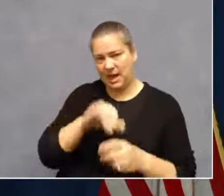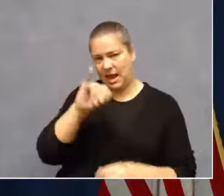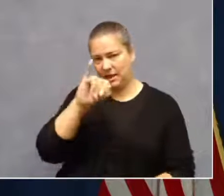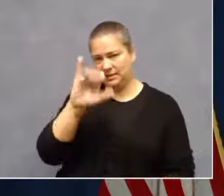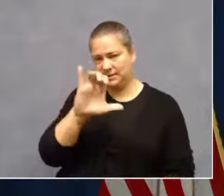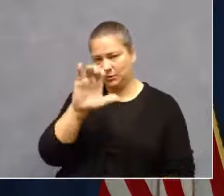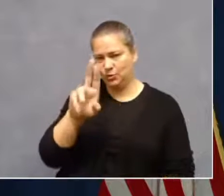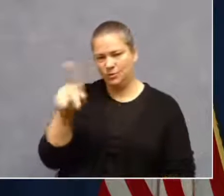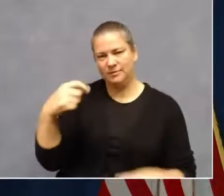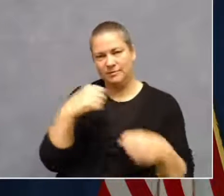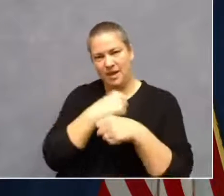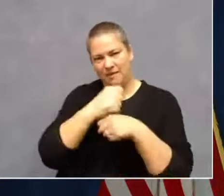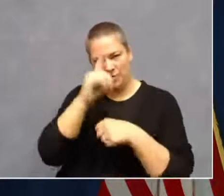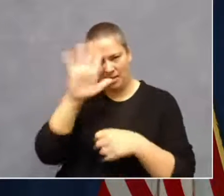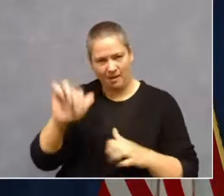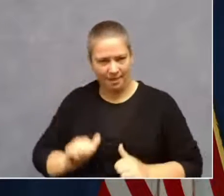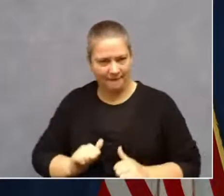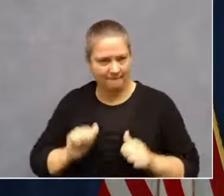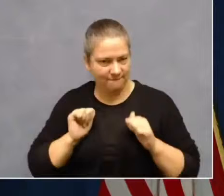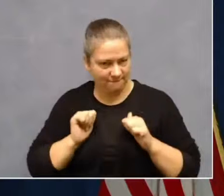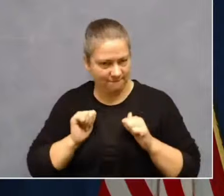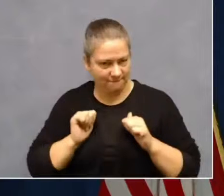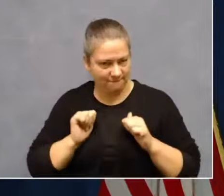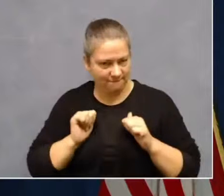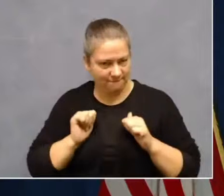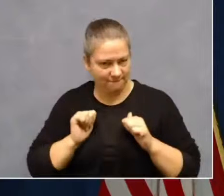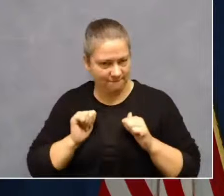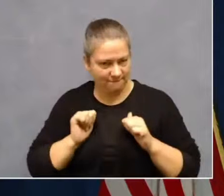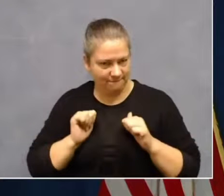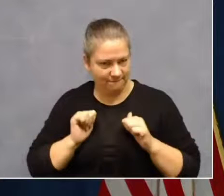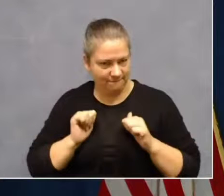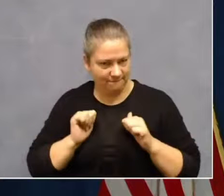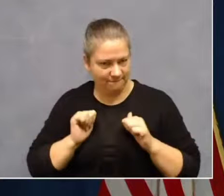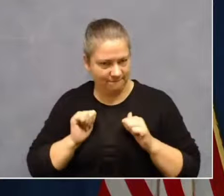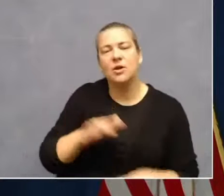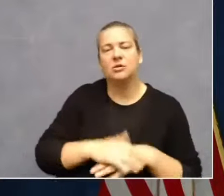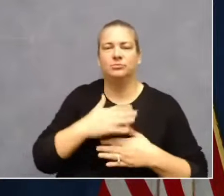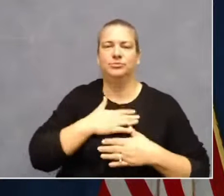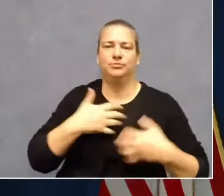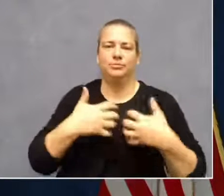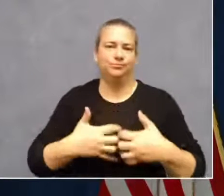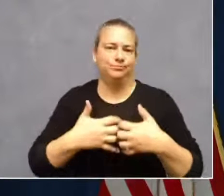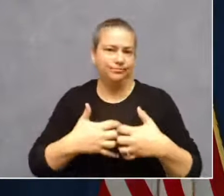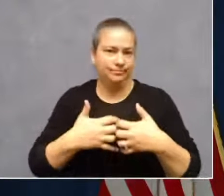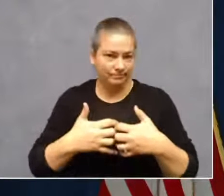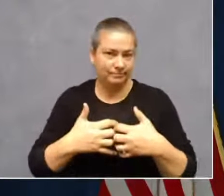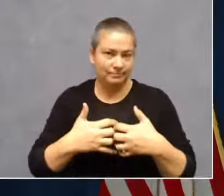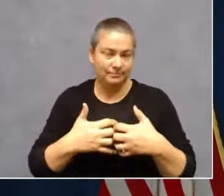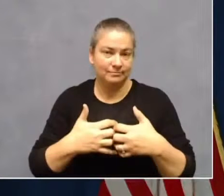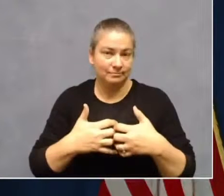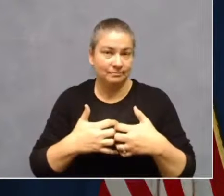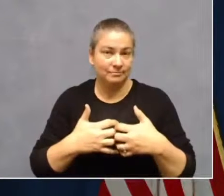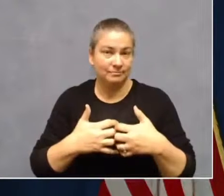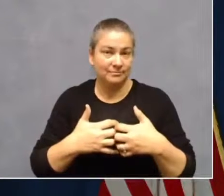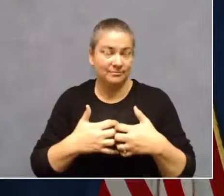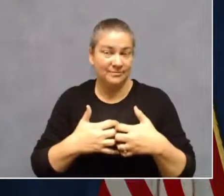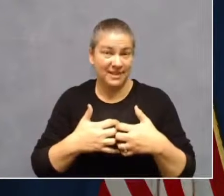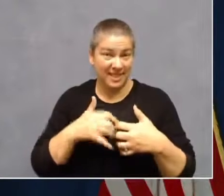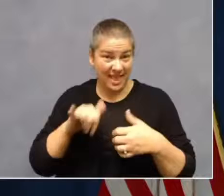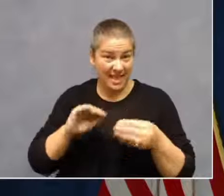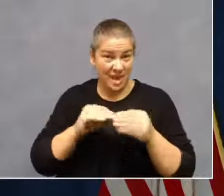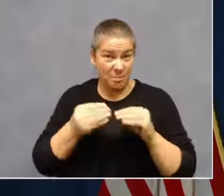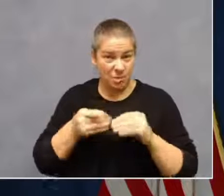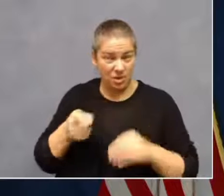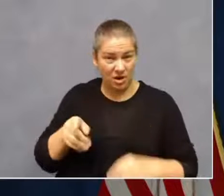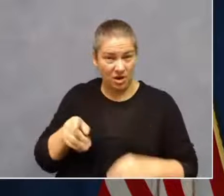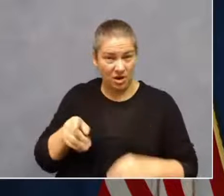their lives, and 115 Kentuckians currently on a ventilator. Those numbers aren't going the right direction, but as long as